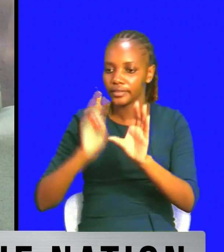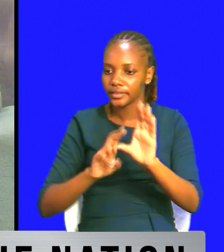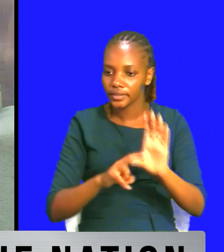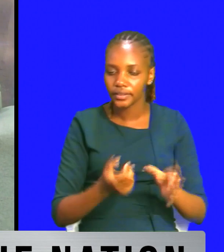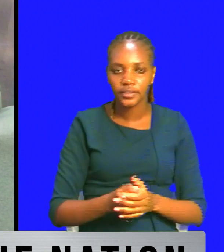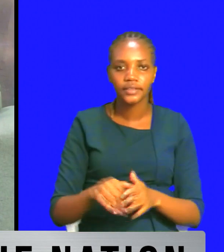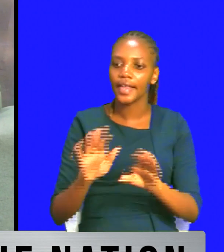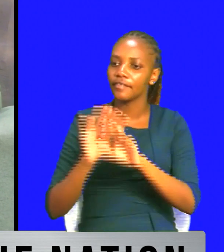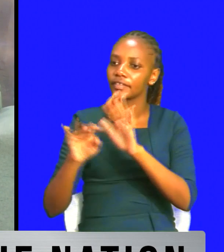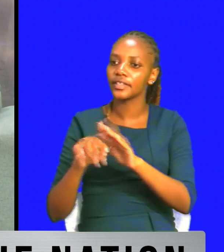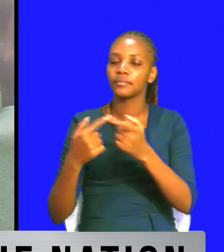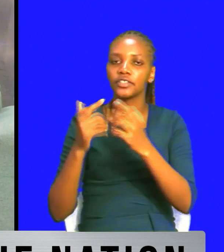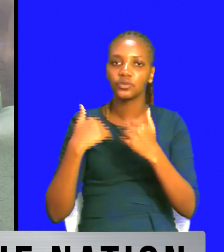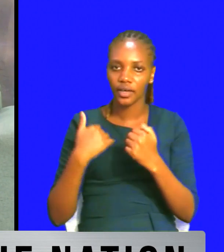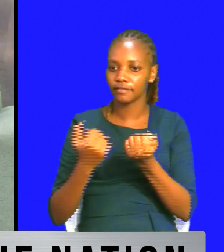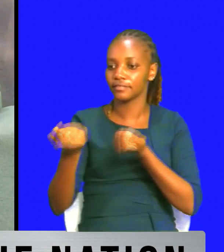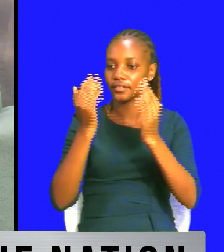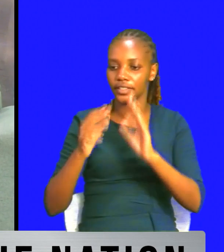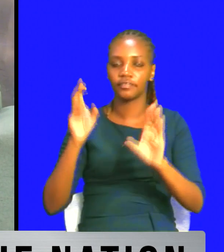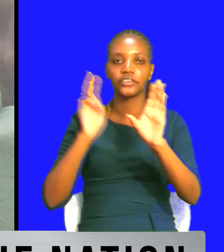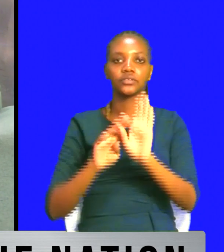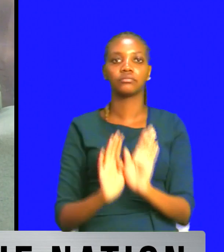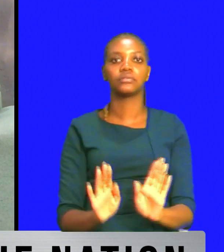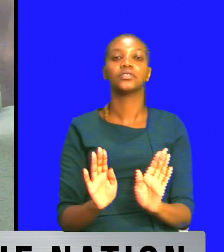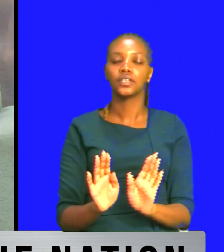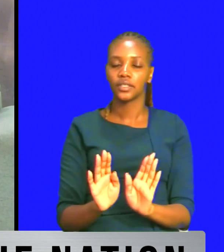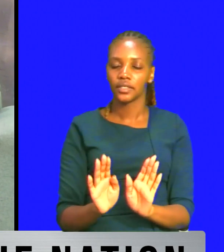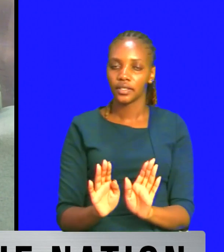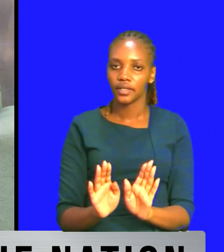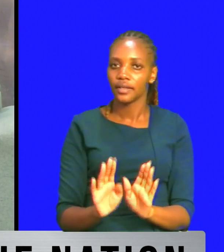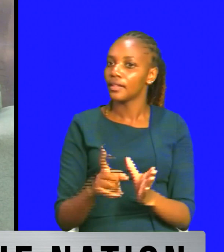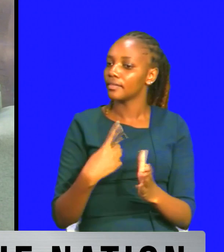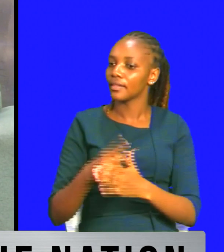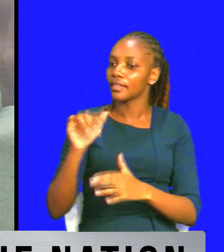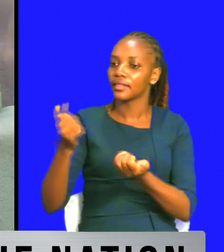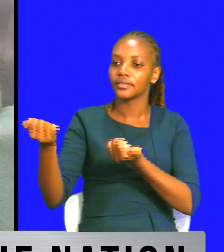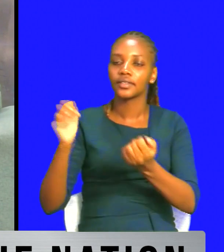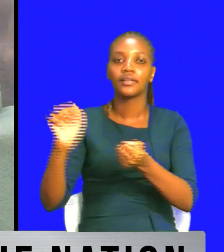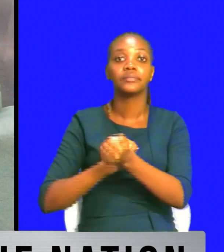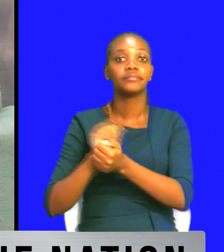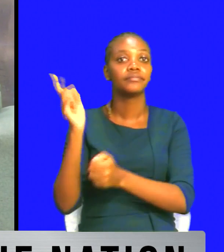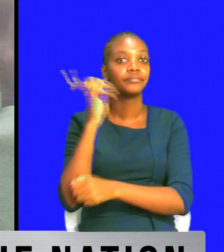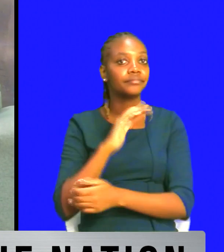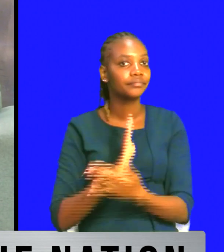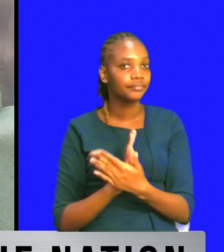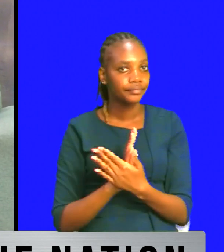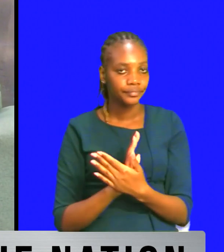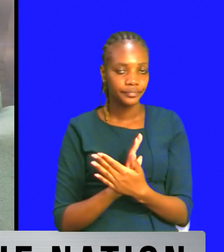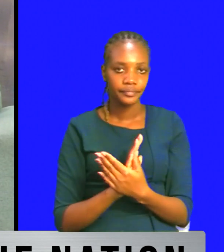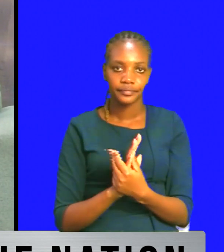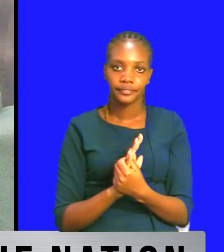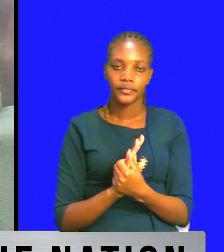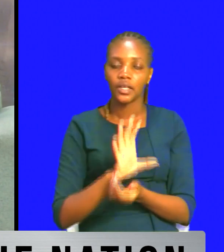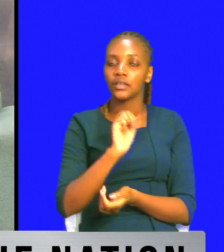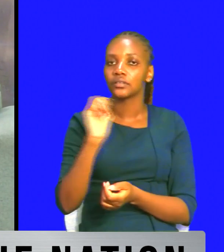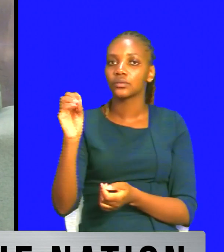the back, and you only have the seat of the driver and a few things. Right. Then it's not a car anymore. Right. Right. Yeah. So